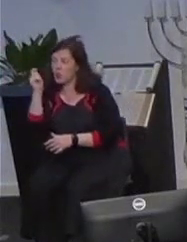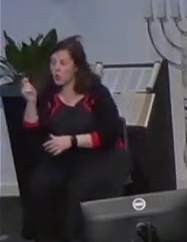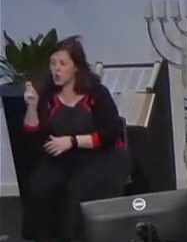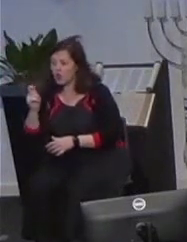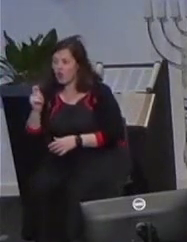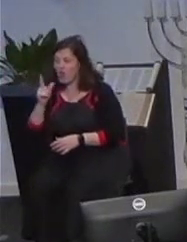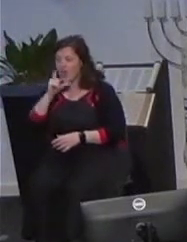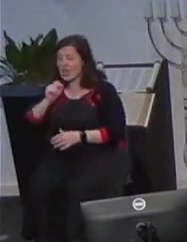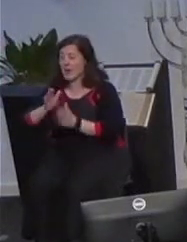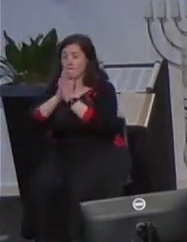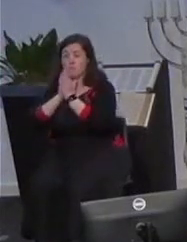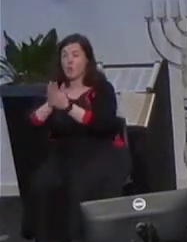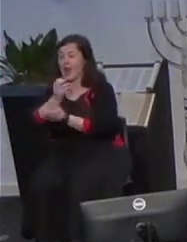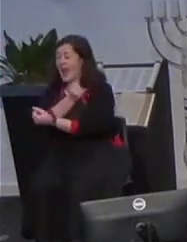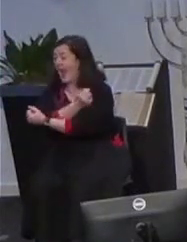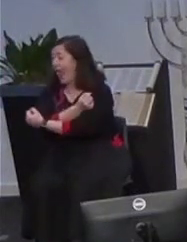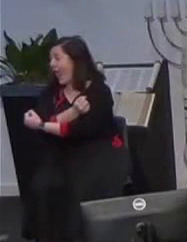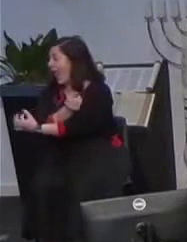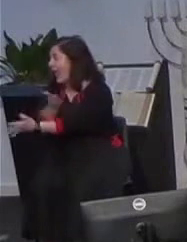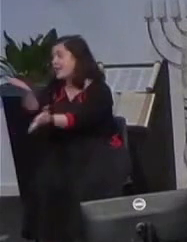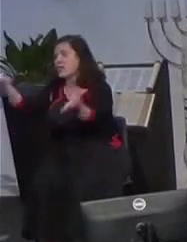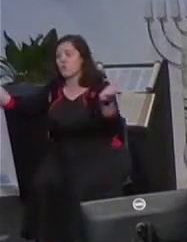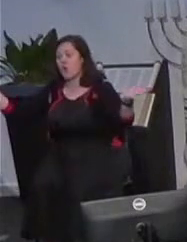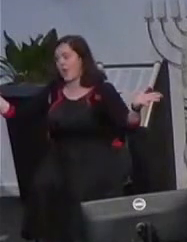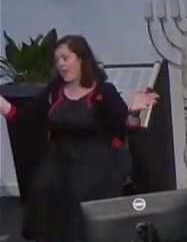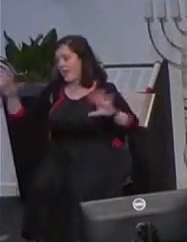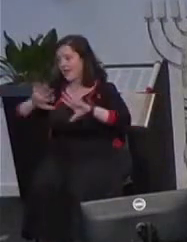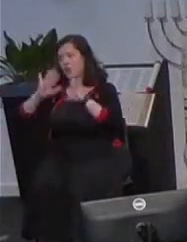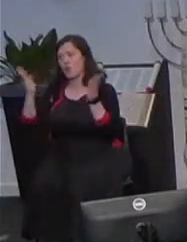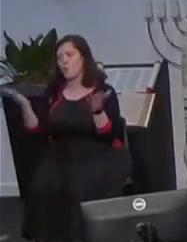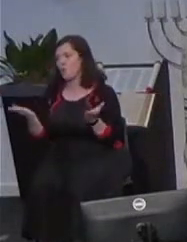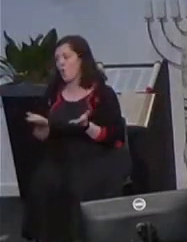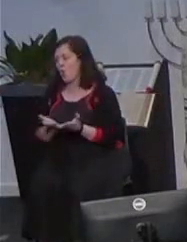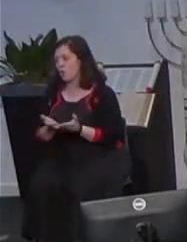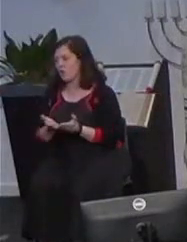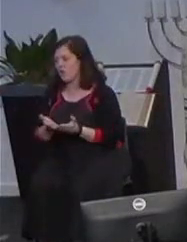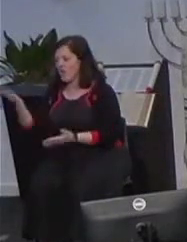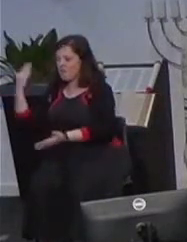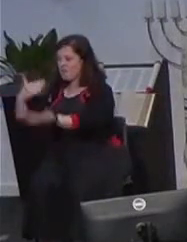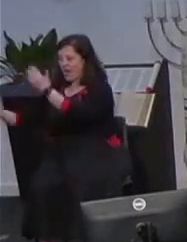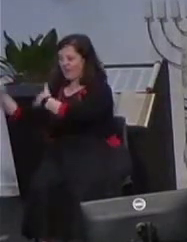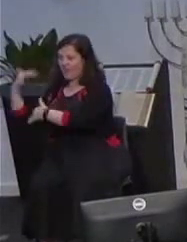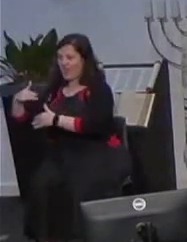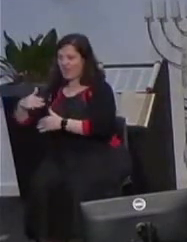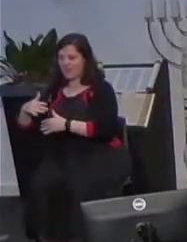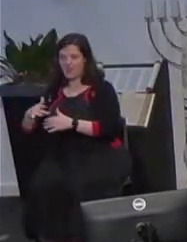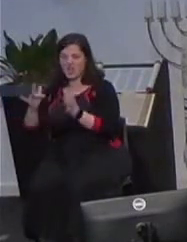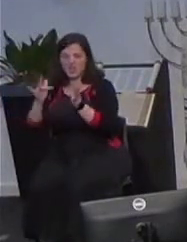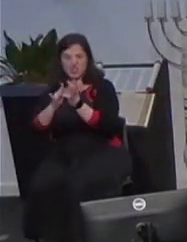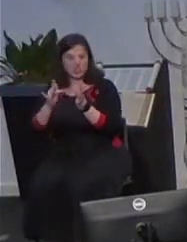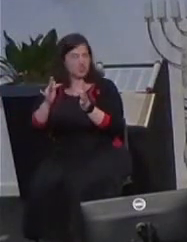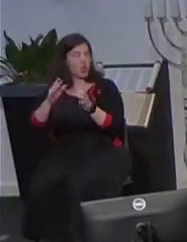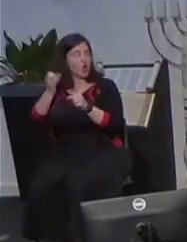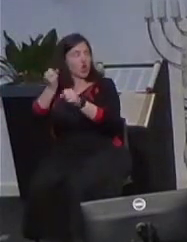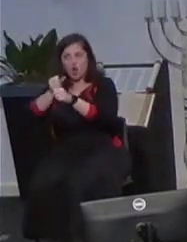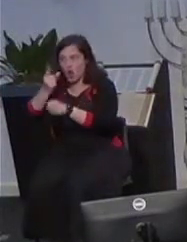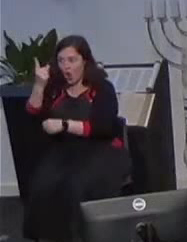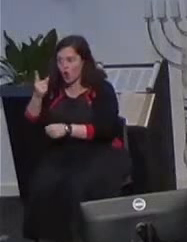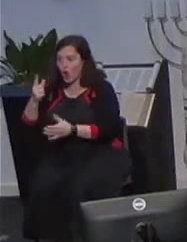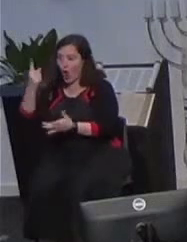See, God is no longer limited to appearing above an ark, behind a